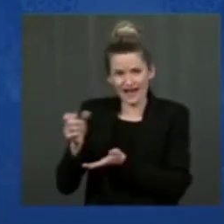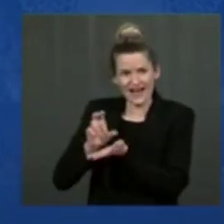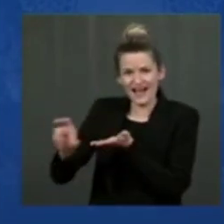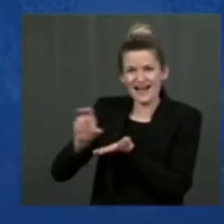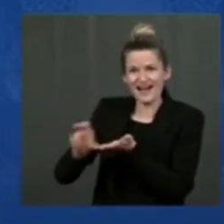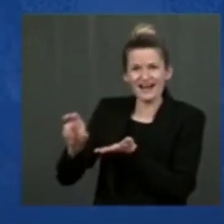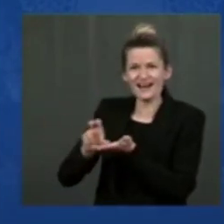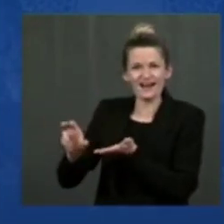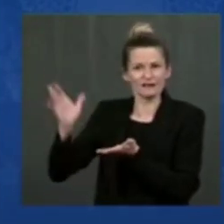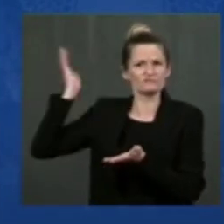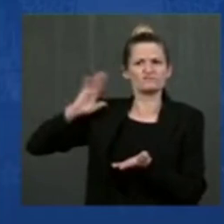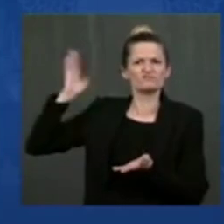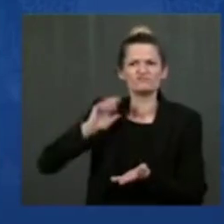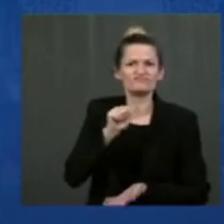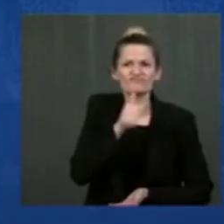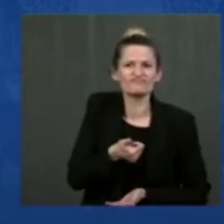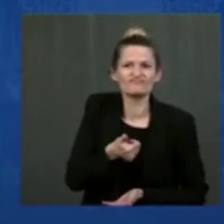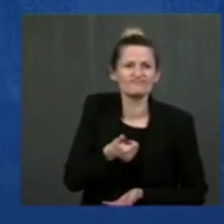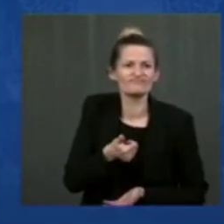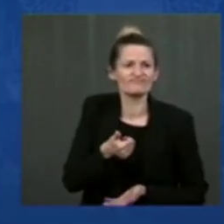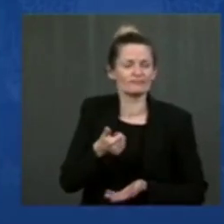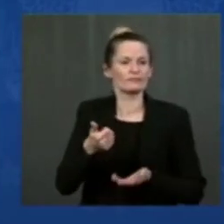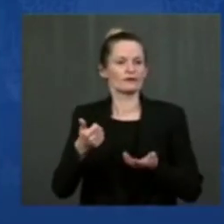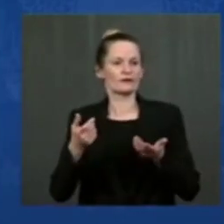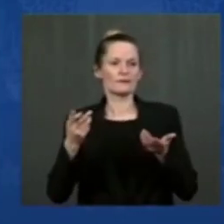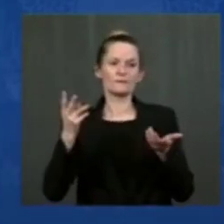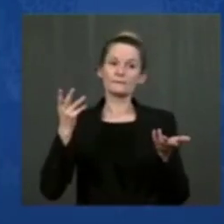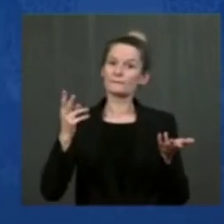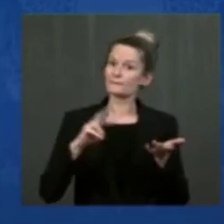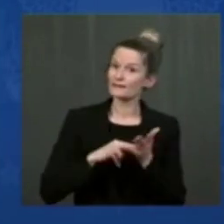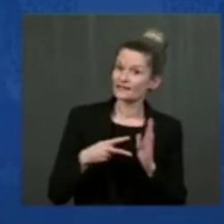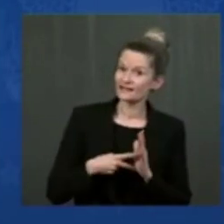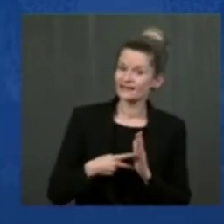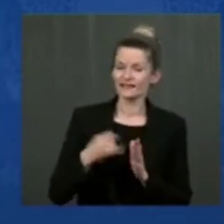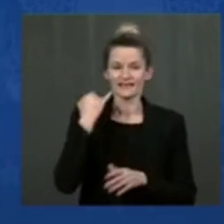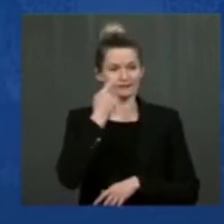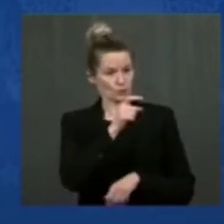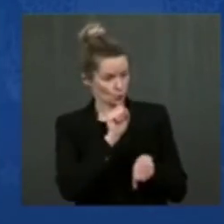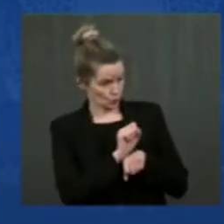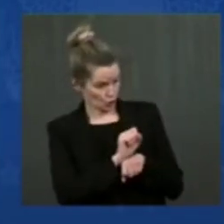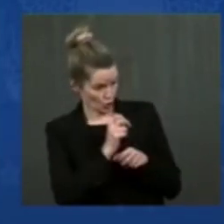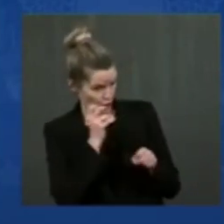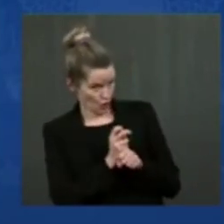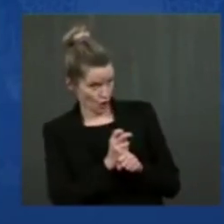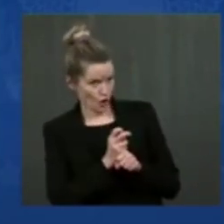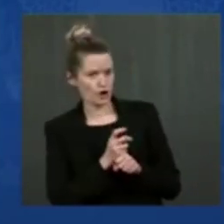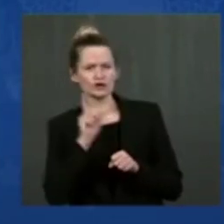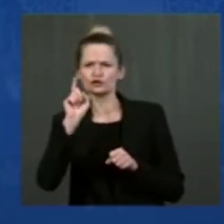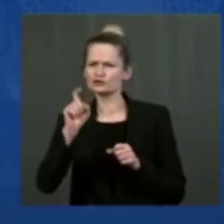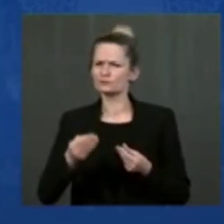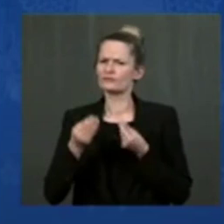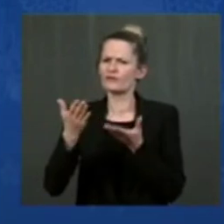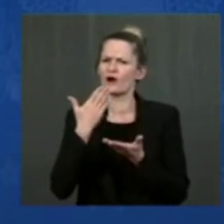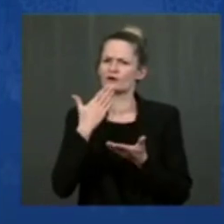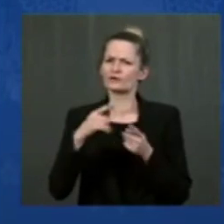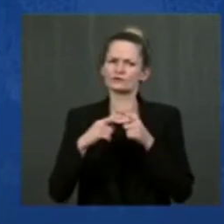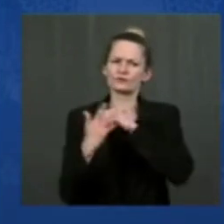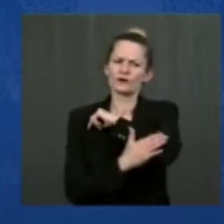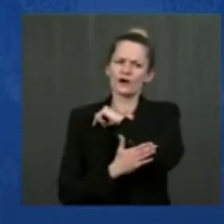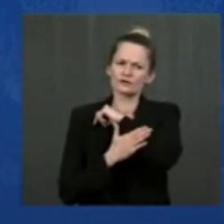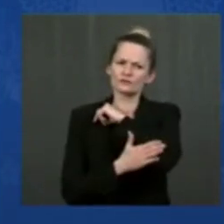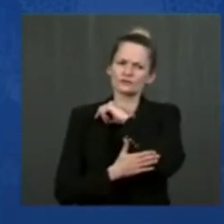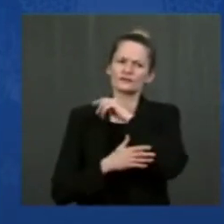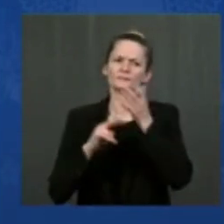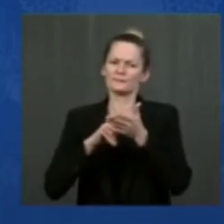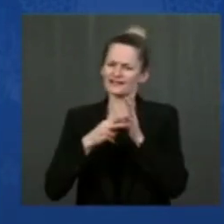The bargain was if you work hard and you contribute to the welfare of the outfit you work with, you got to share in the benefits. Well,